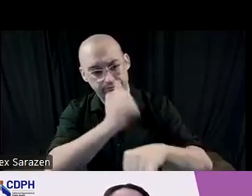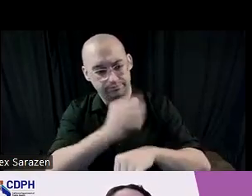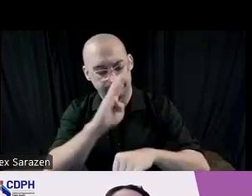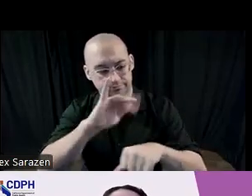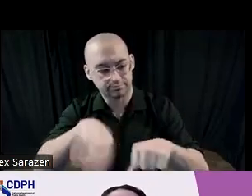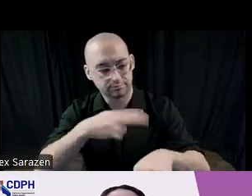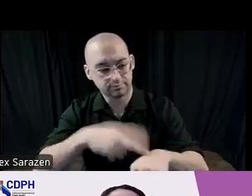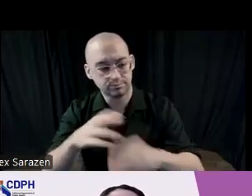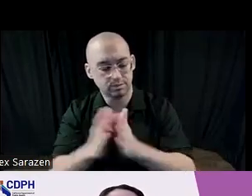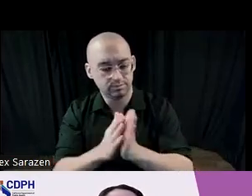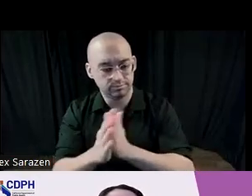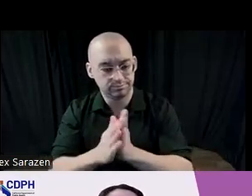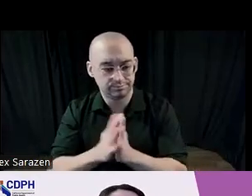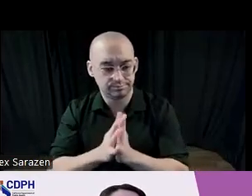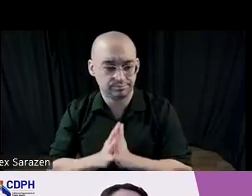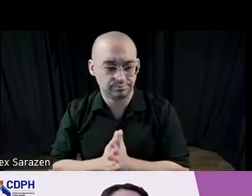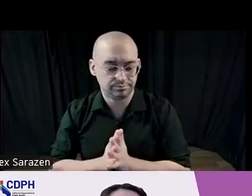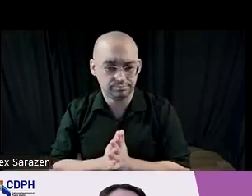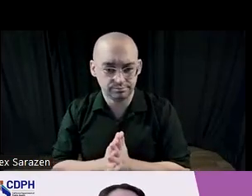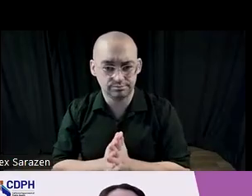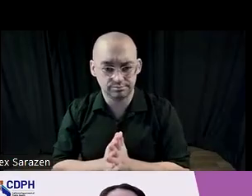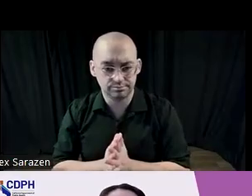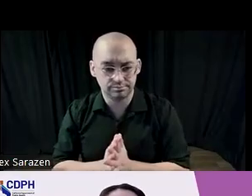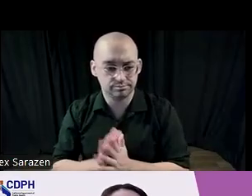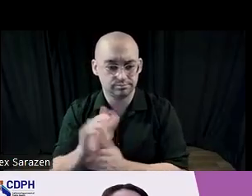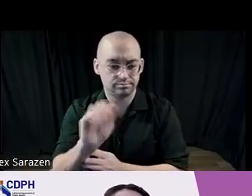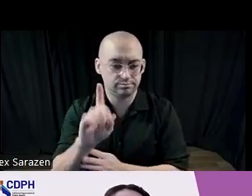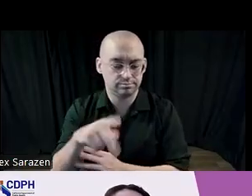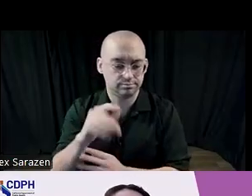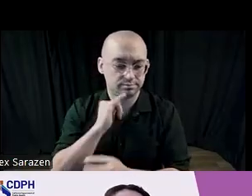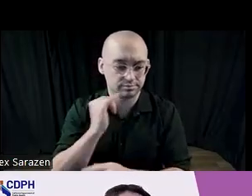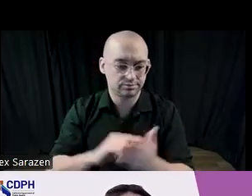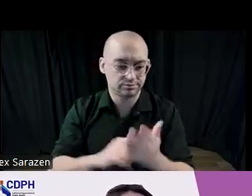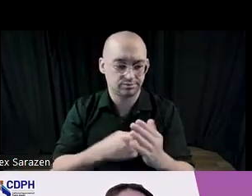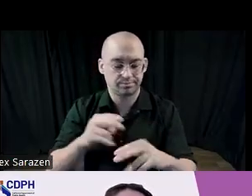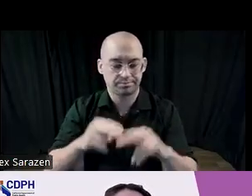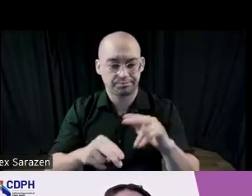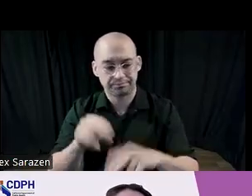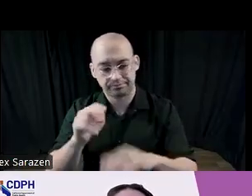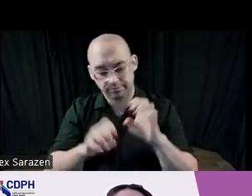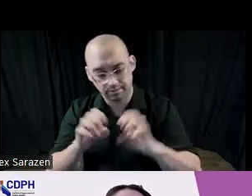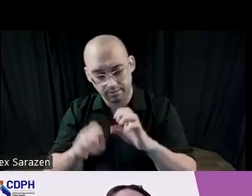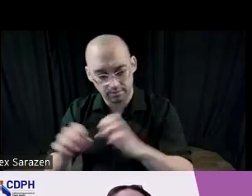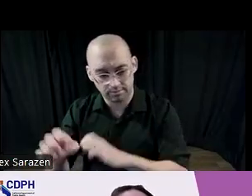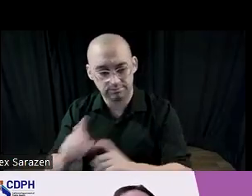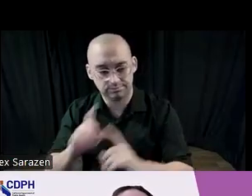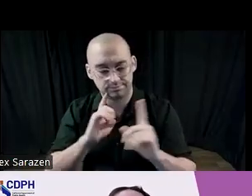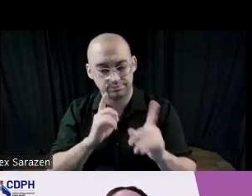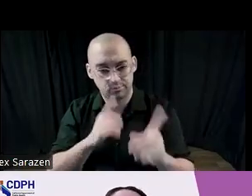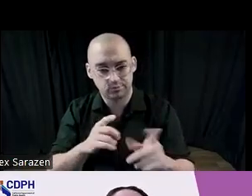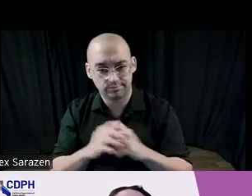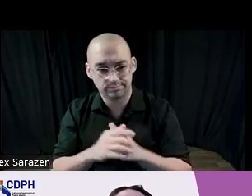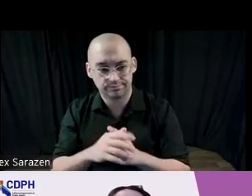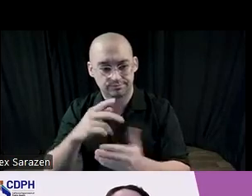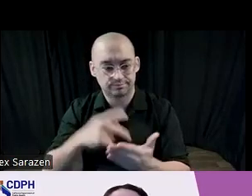initiative. And ADP is in the works of an evaluation report of the pilot